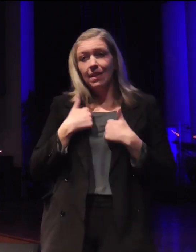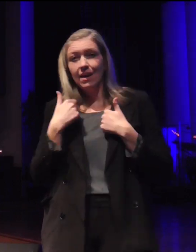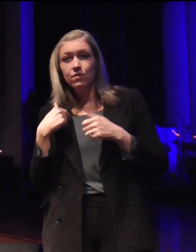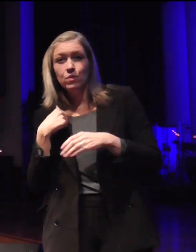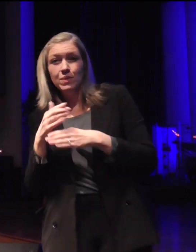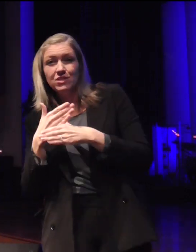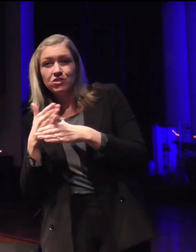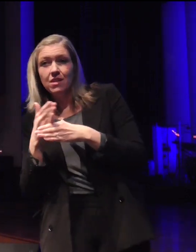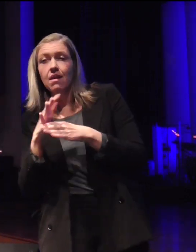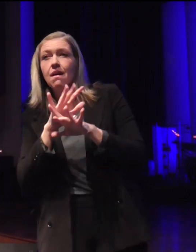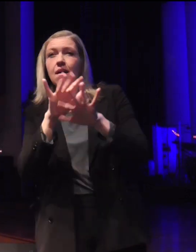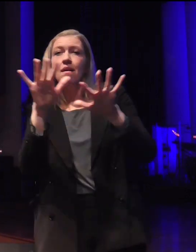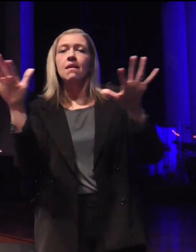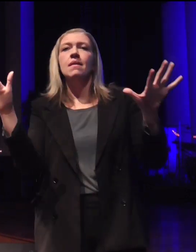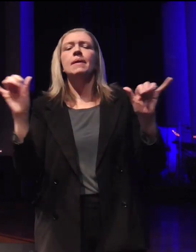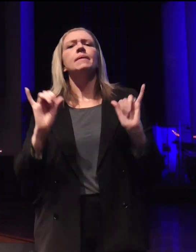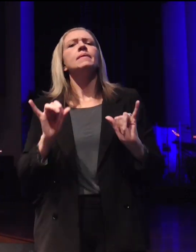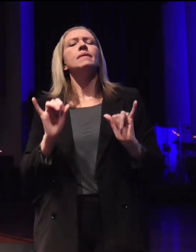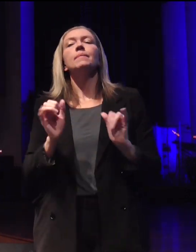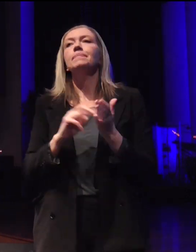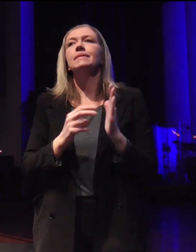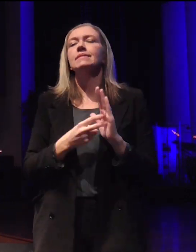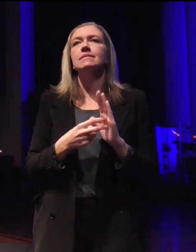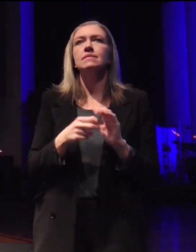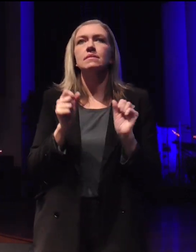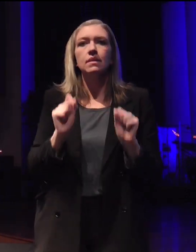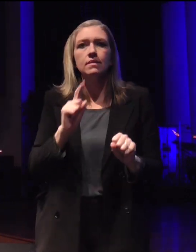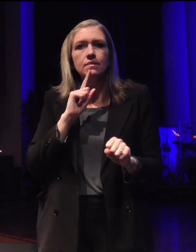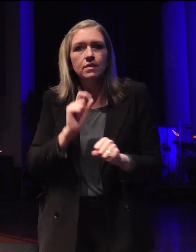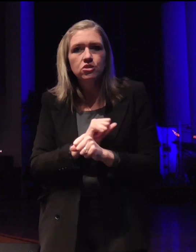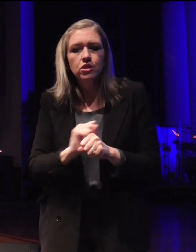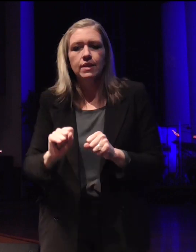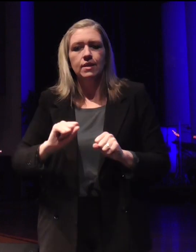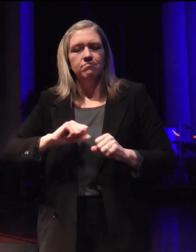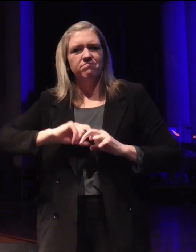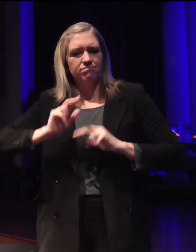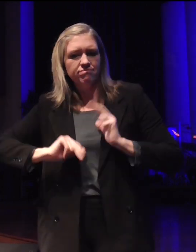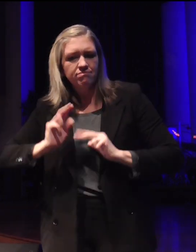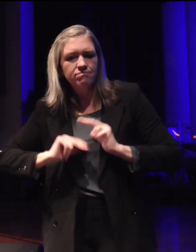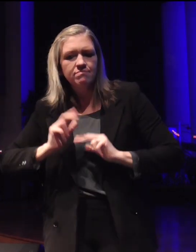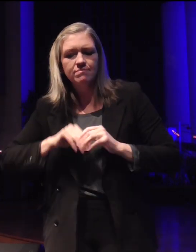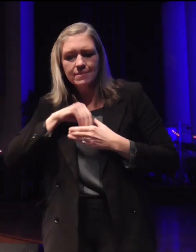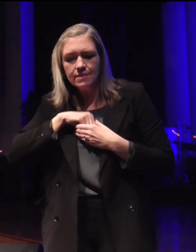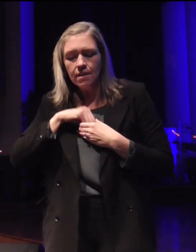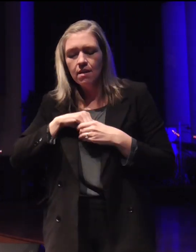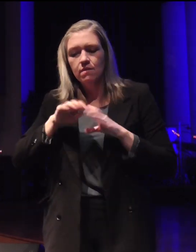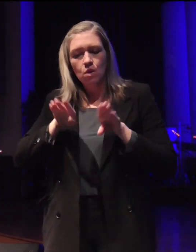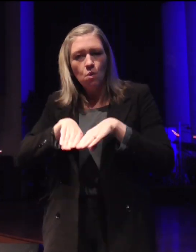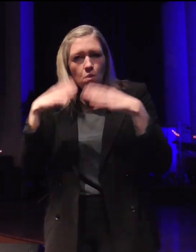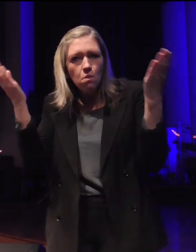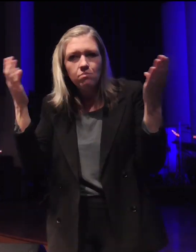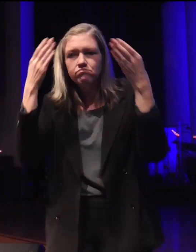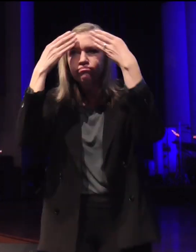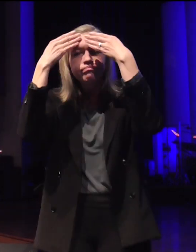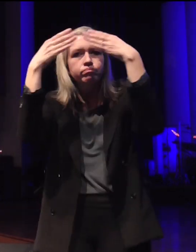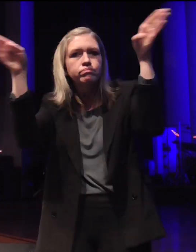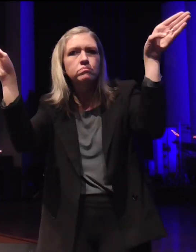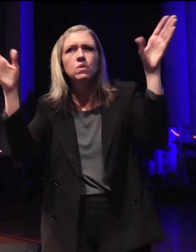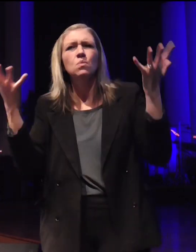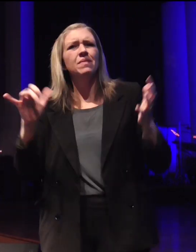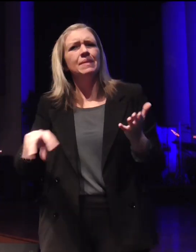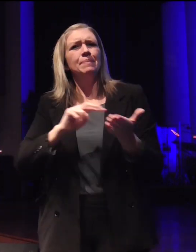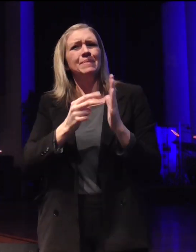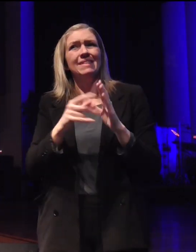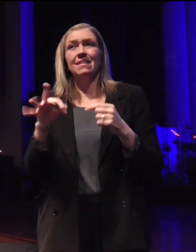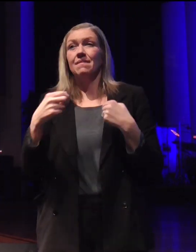It means being able to actually foster within us open-mindedness. What would it mean if I